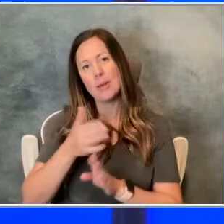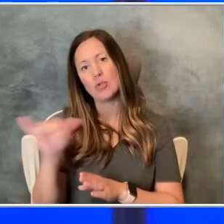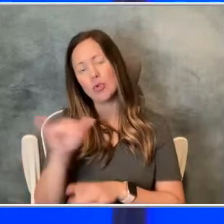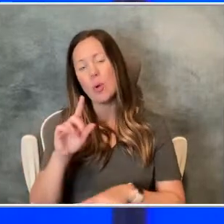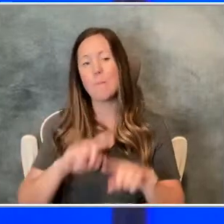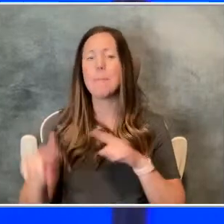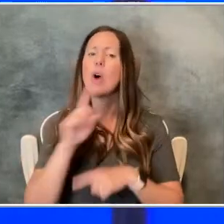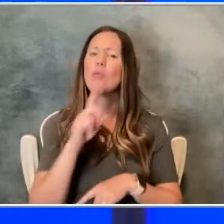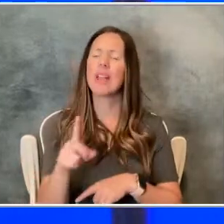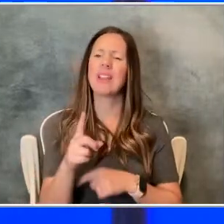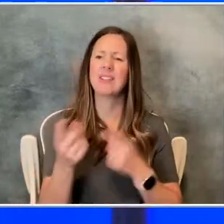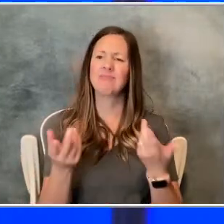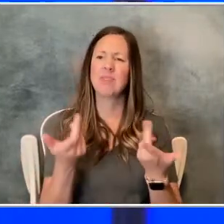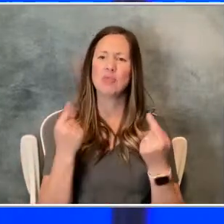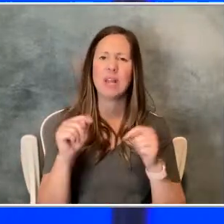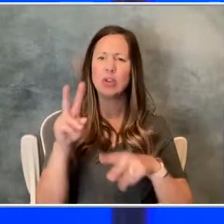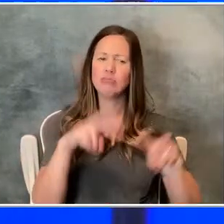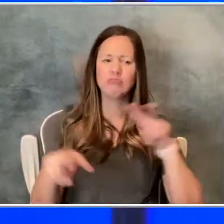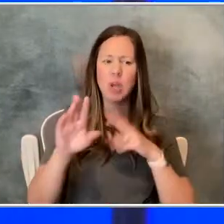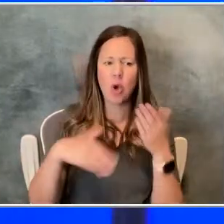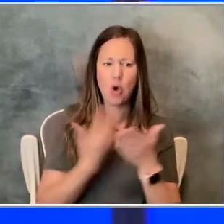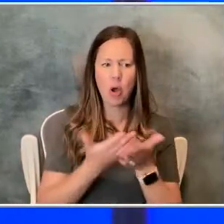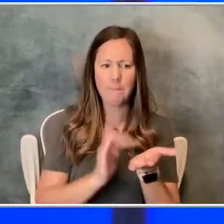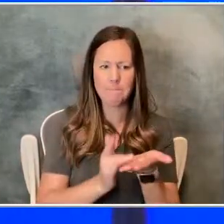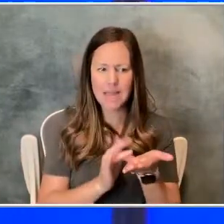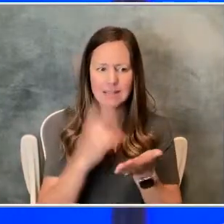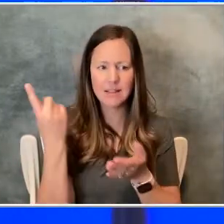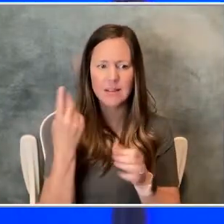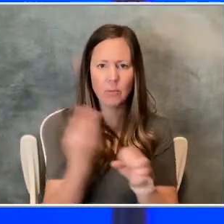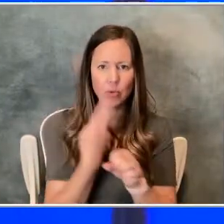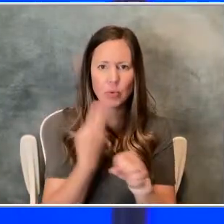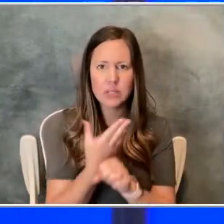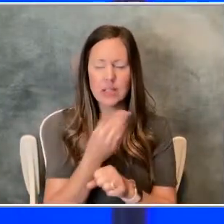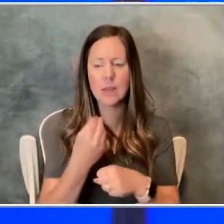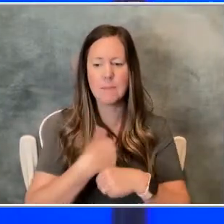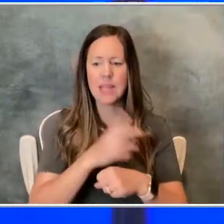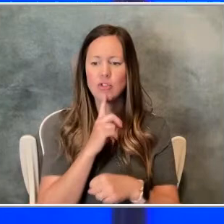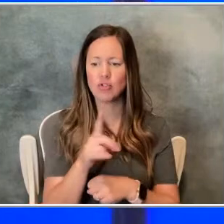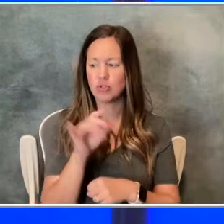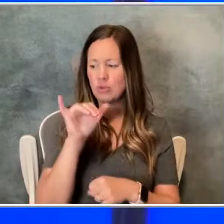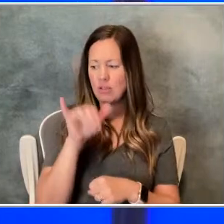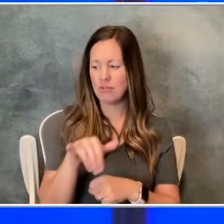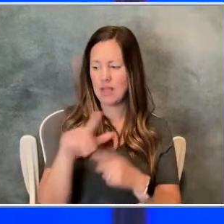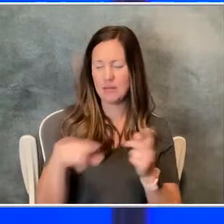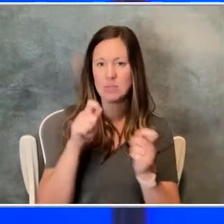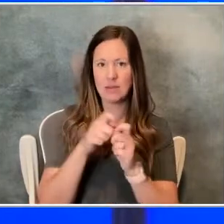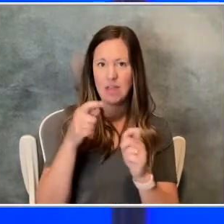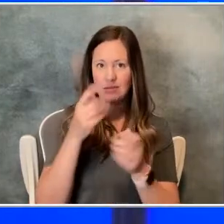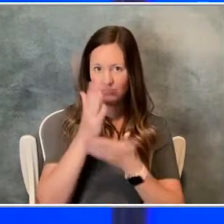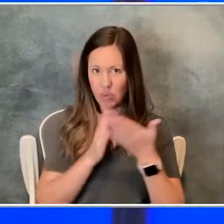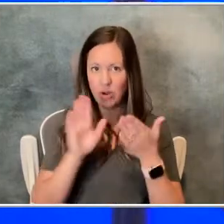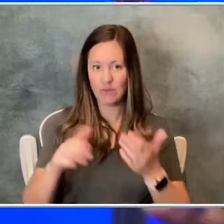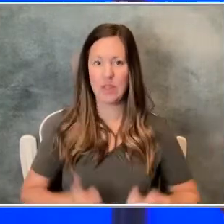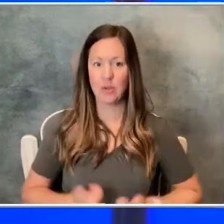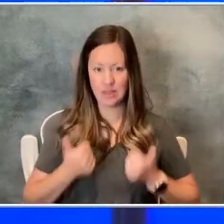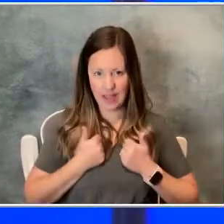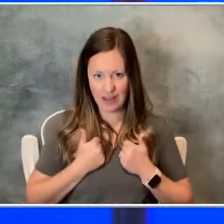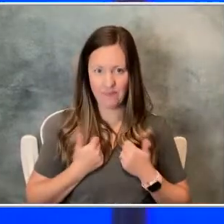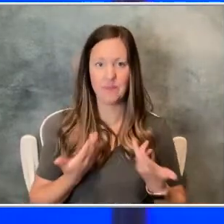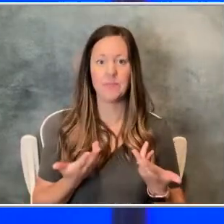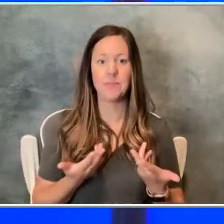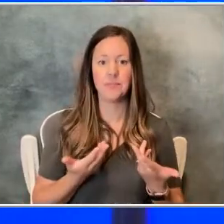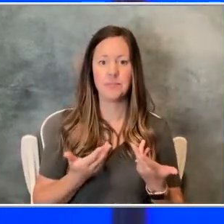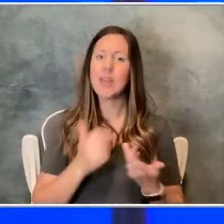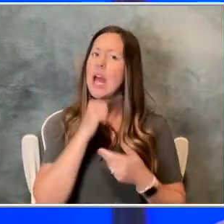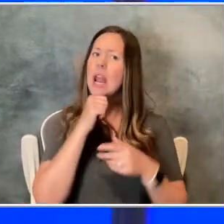looking at all of the medicines that someone is on and making sure that in that stage of someone's life, in that phase of how they are, and not based on